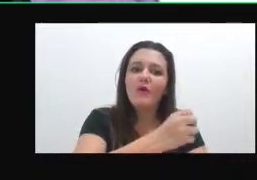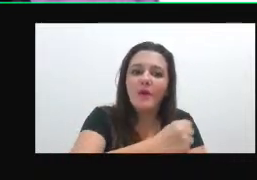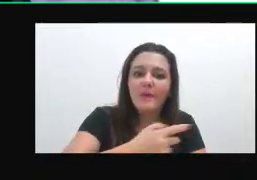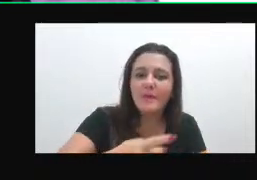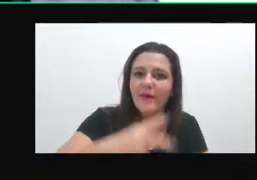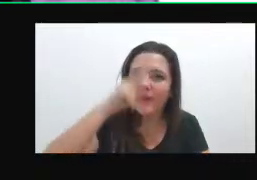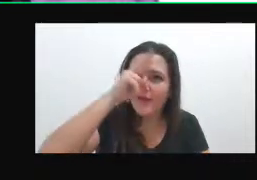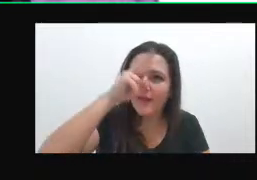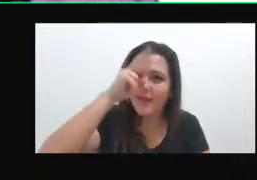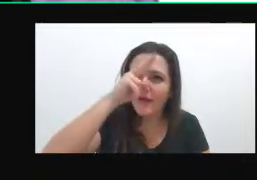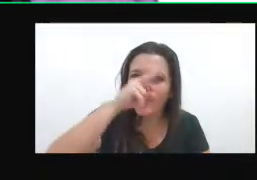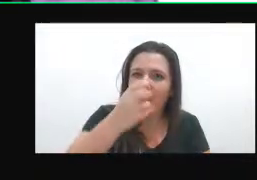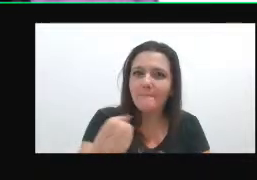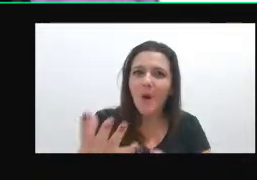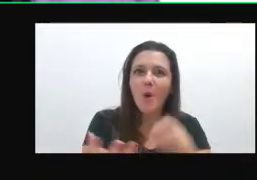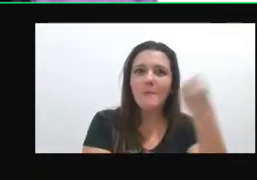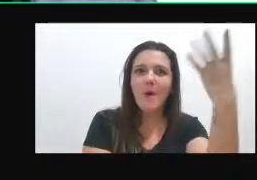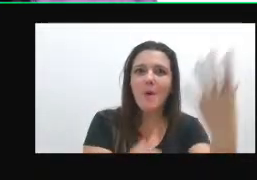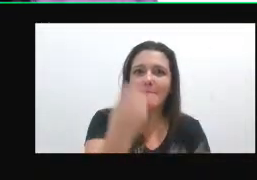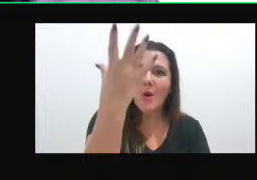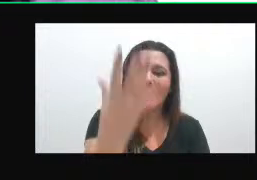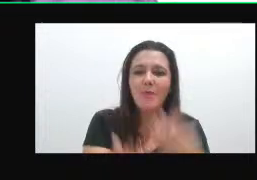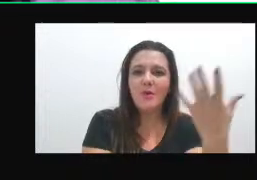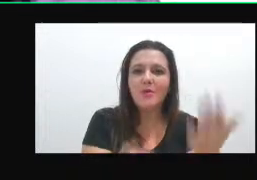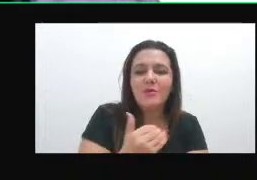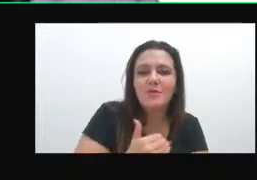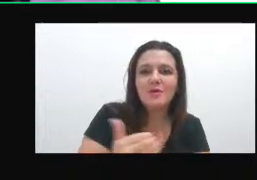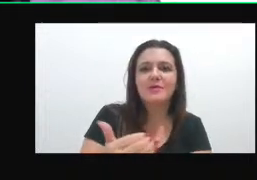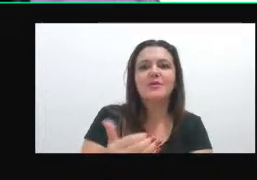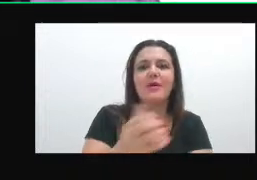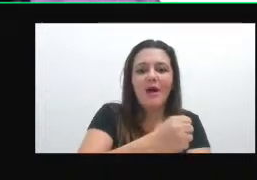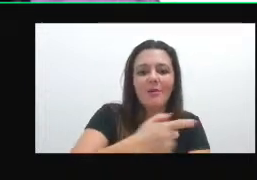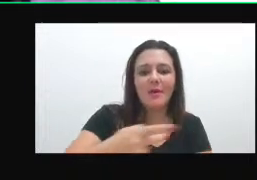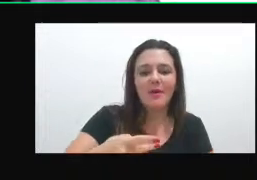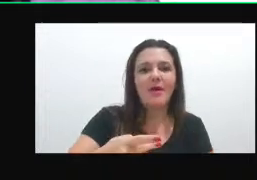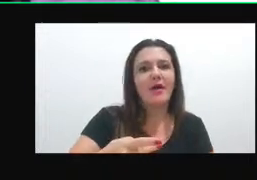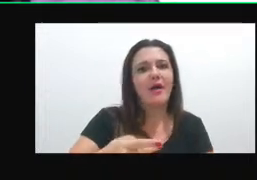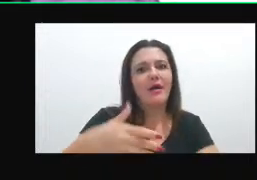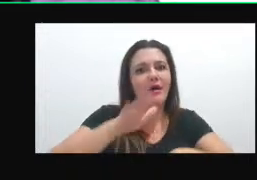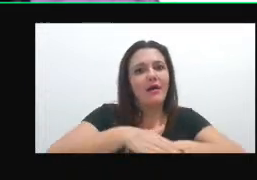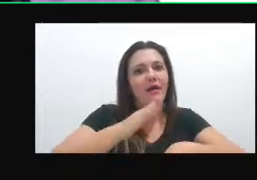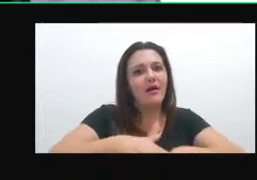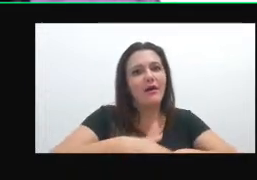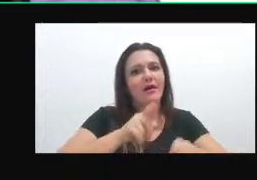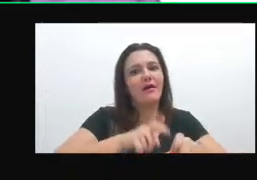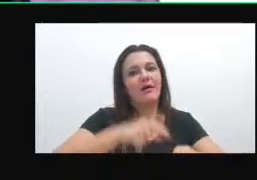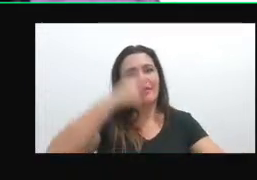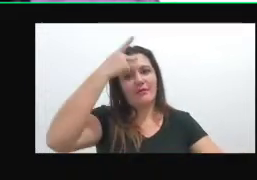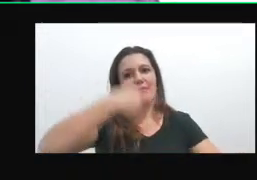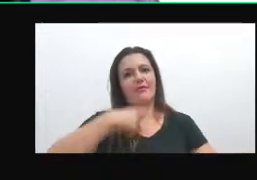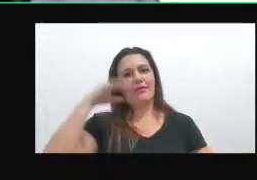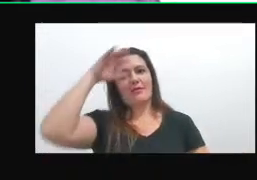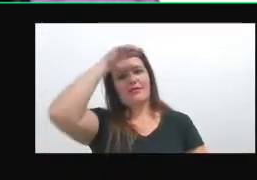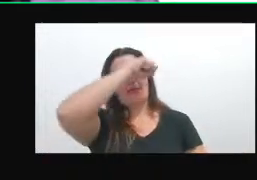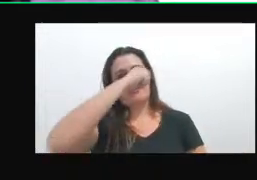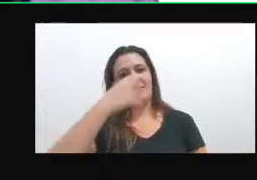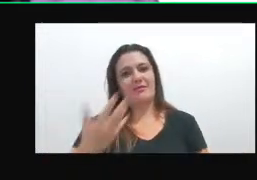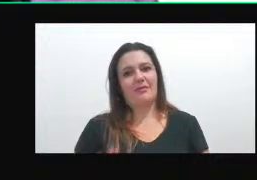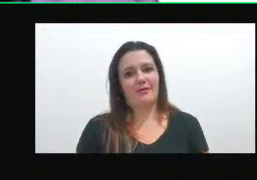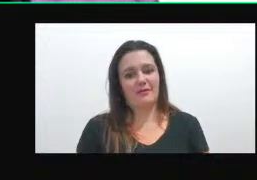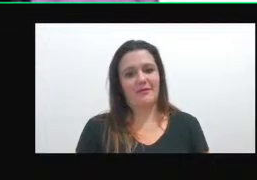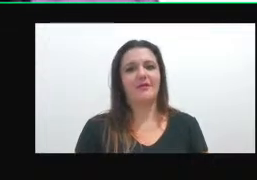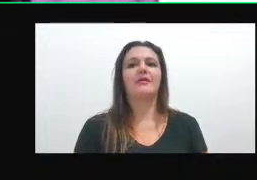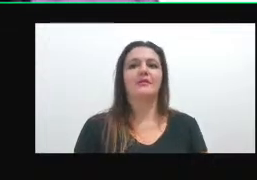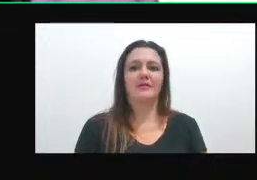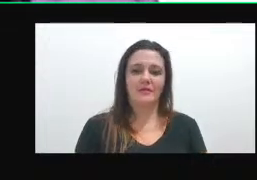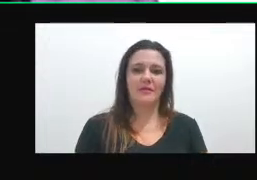allowed learners to learn by themselves, when they appeared, the question was, do we need to